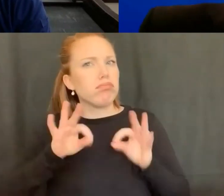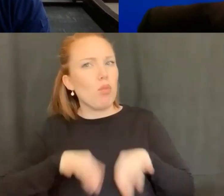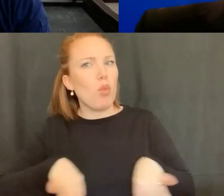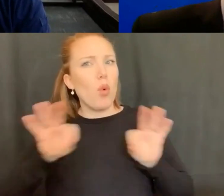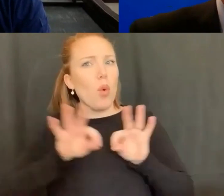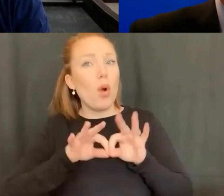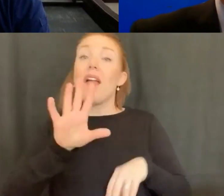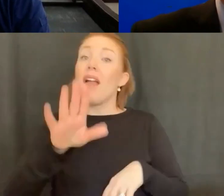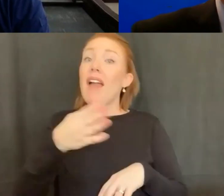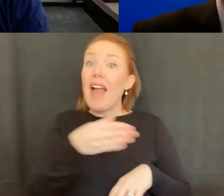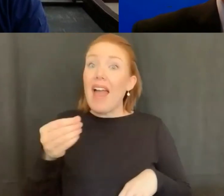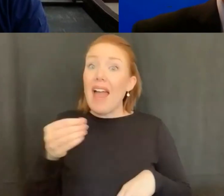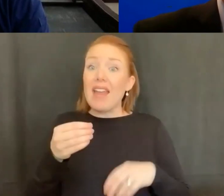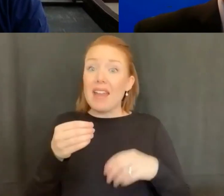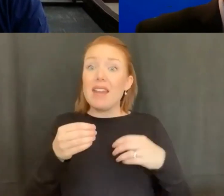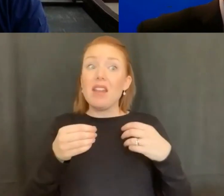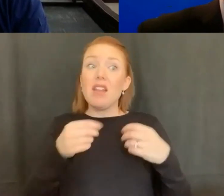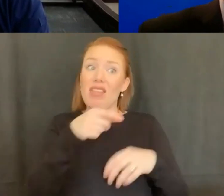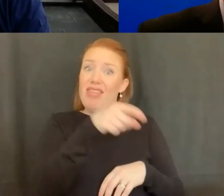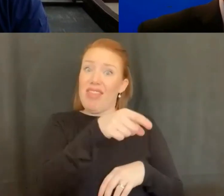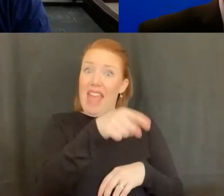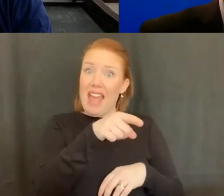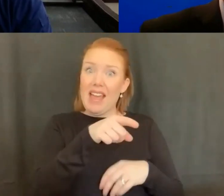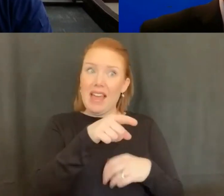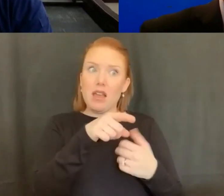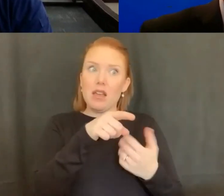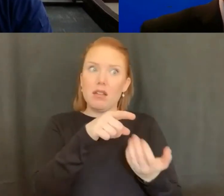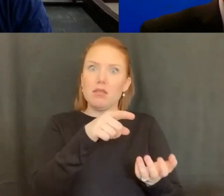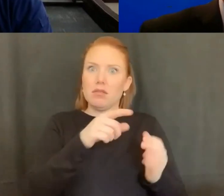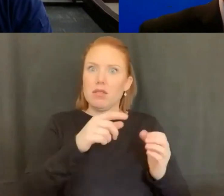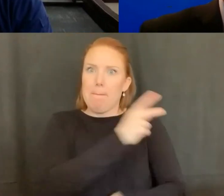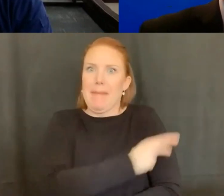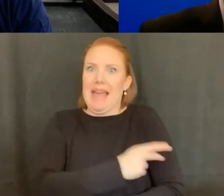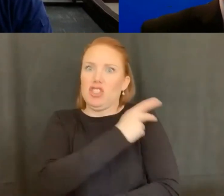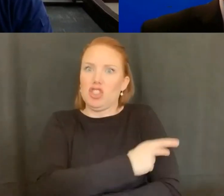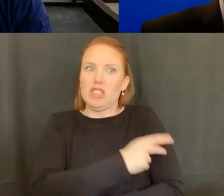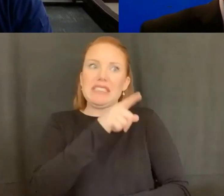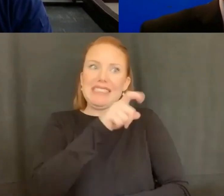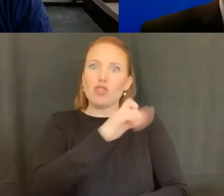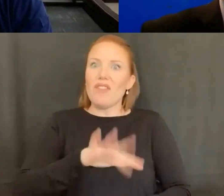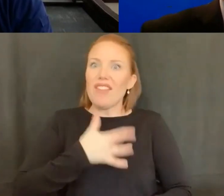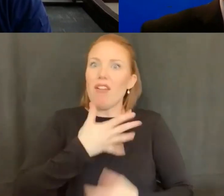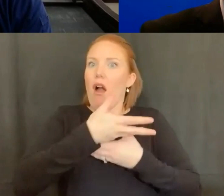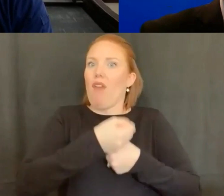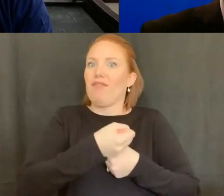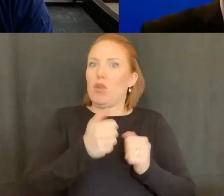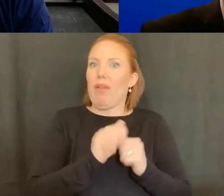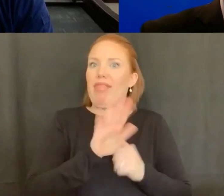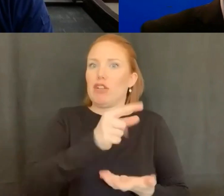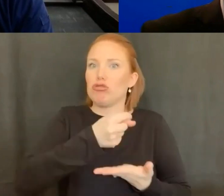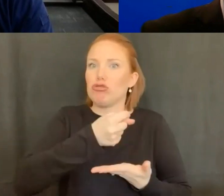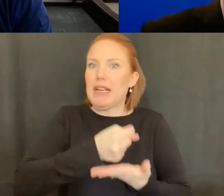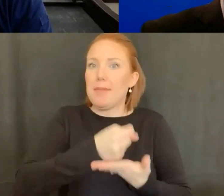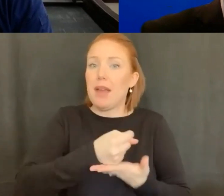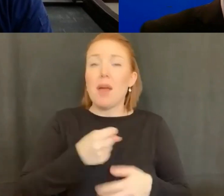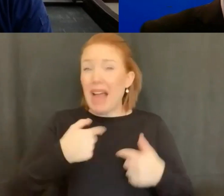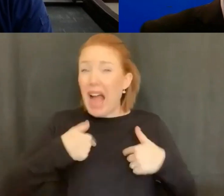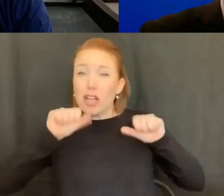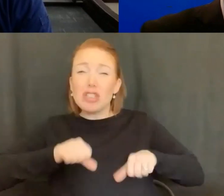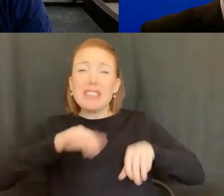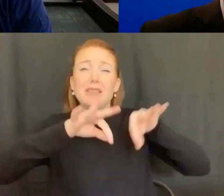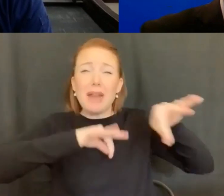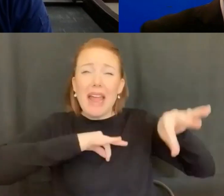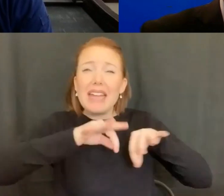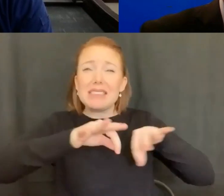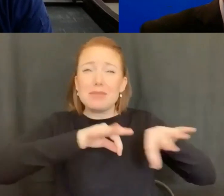to have them buy into the value of the treatment that they're receiving, because you can explain all day the things